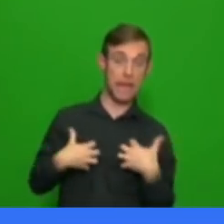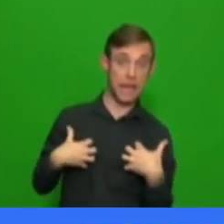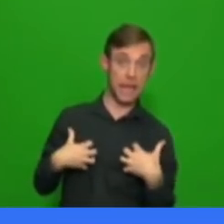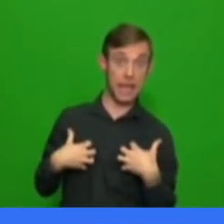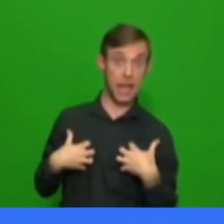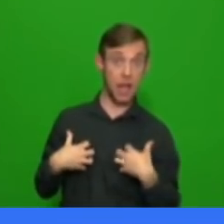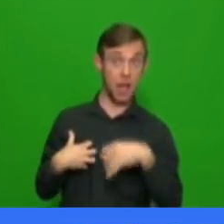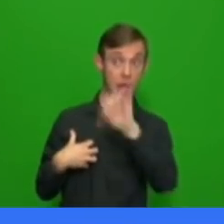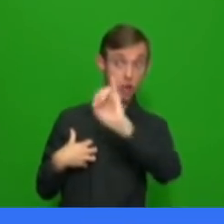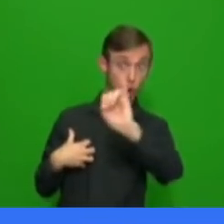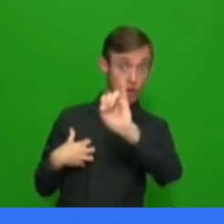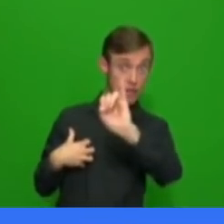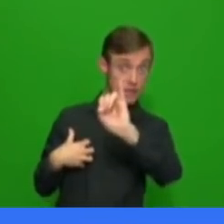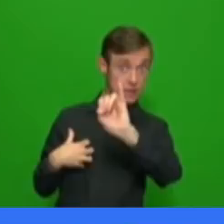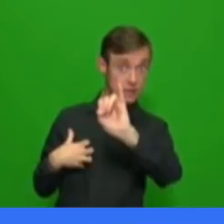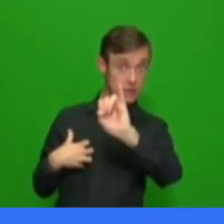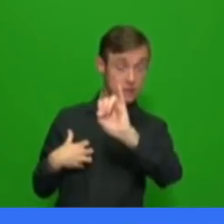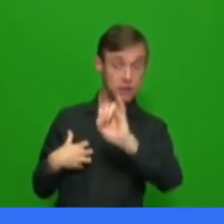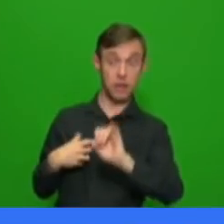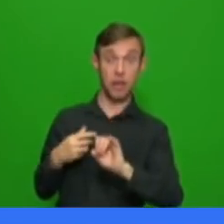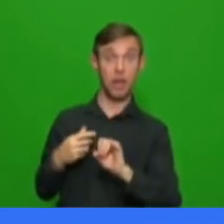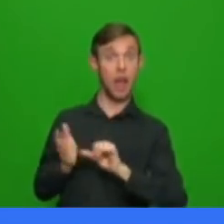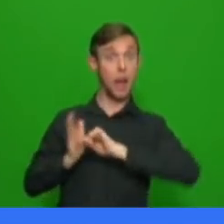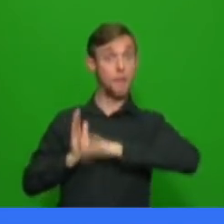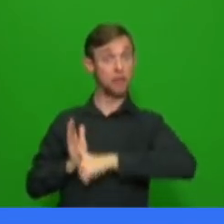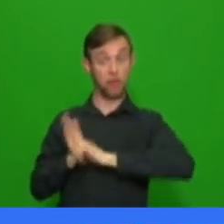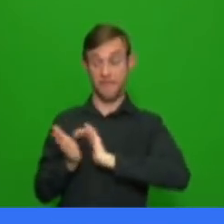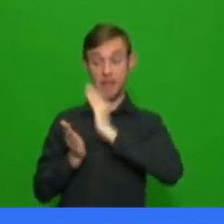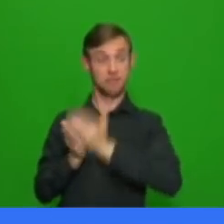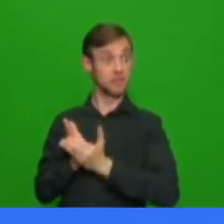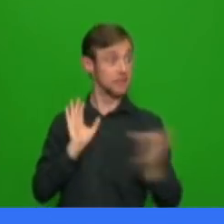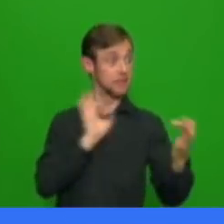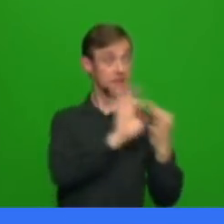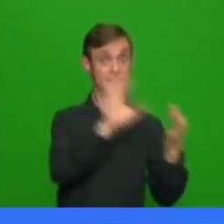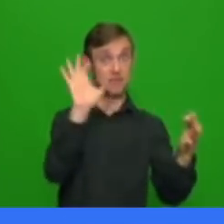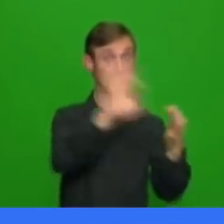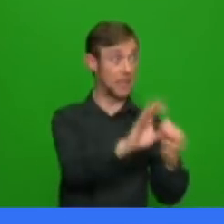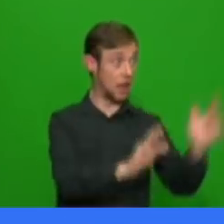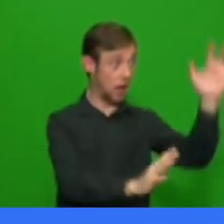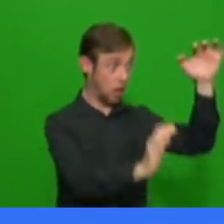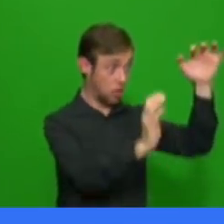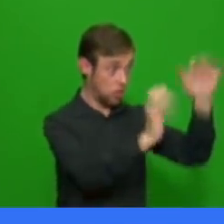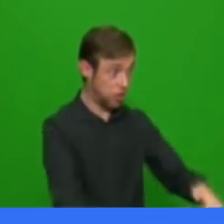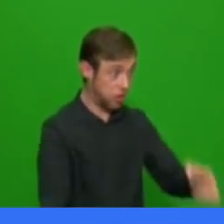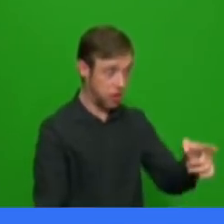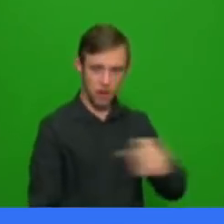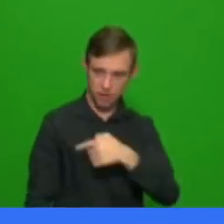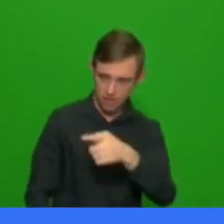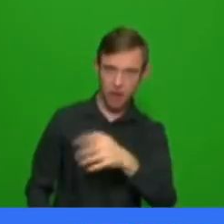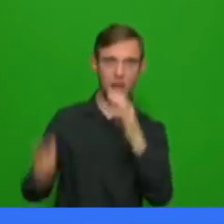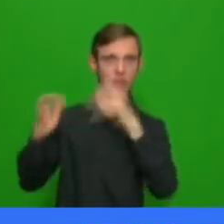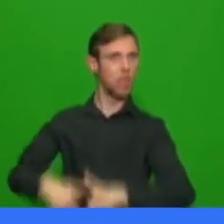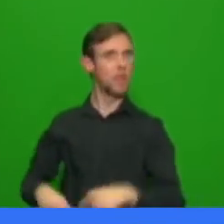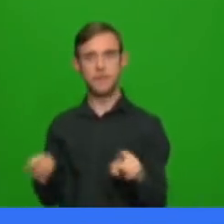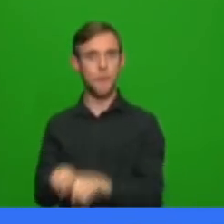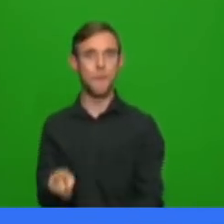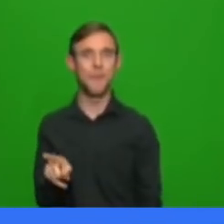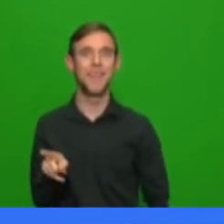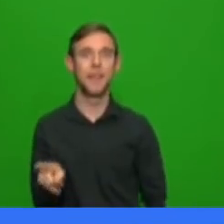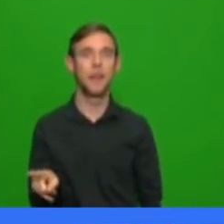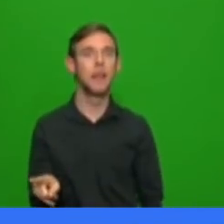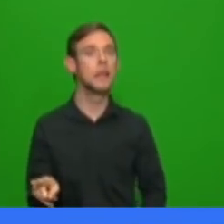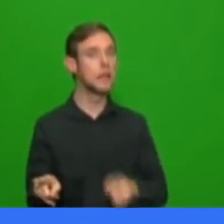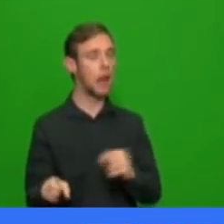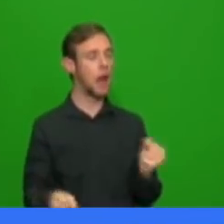So those are the channels that we would look at and say that would be the impact of Eskom